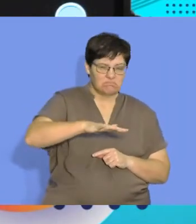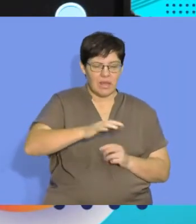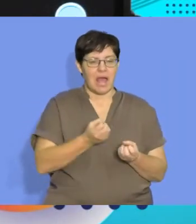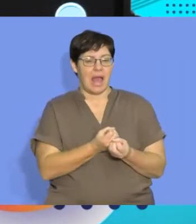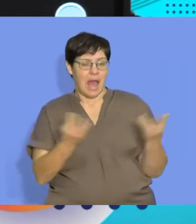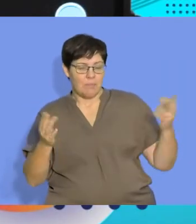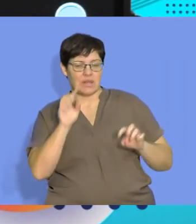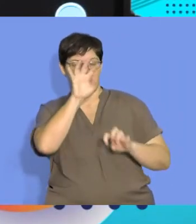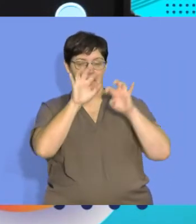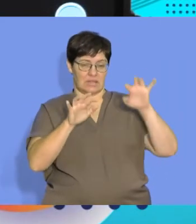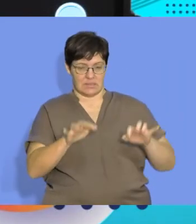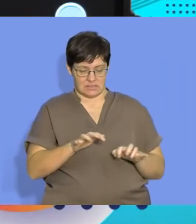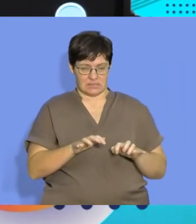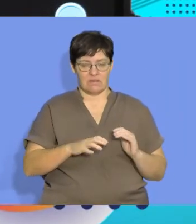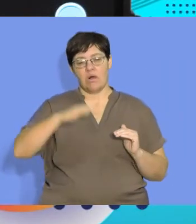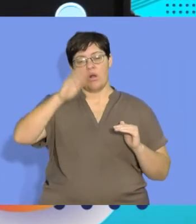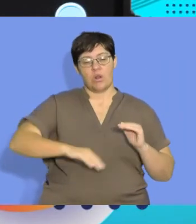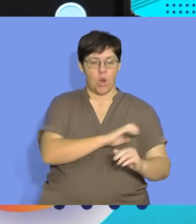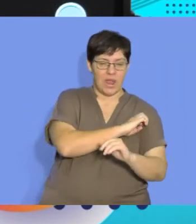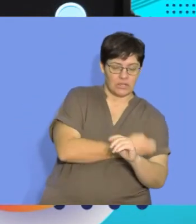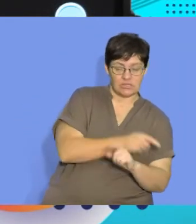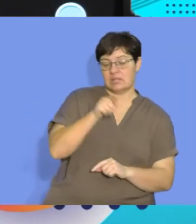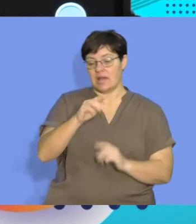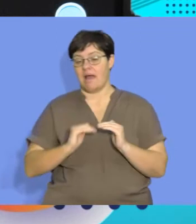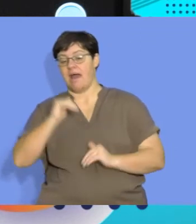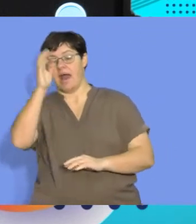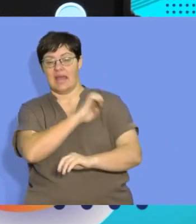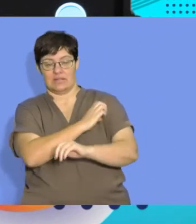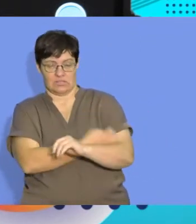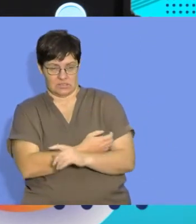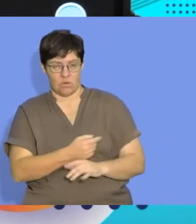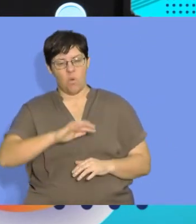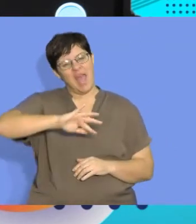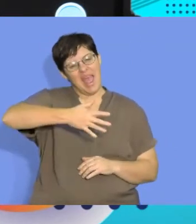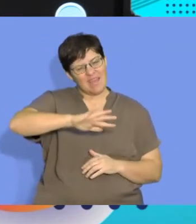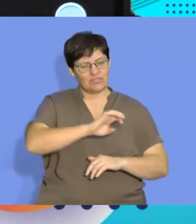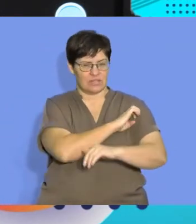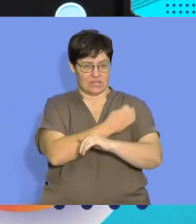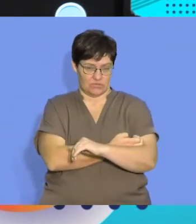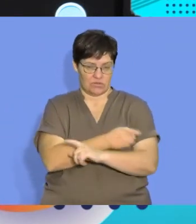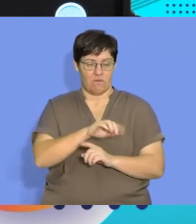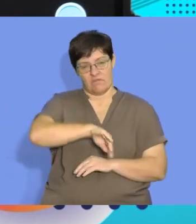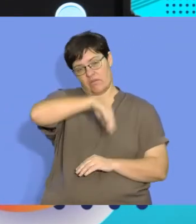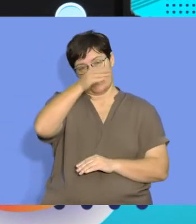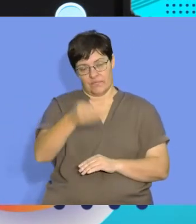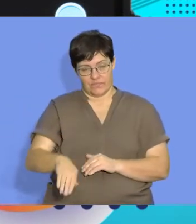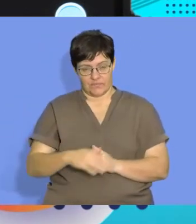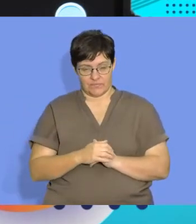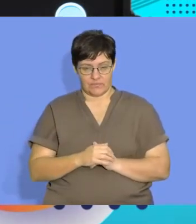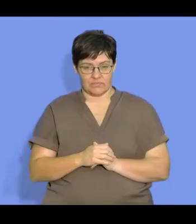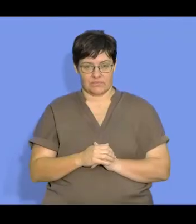many of our particles have a low energy or a high energy, or the average energy of the curve.